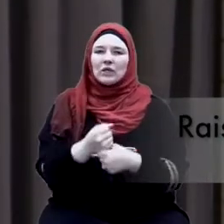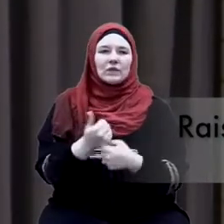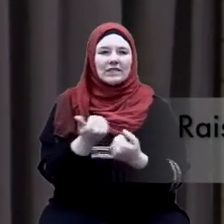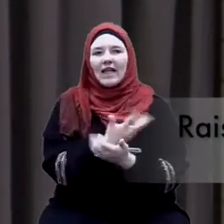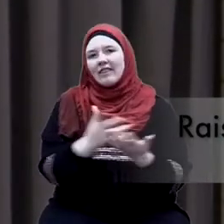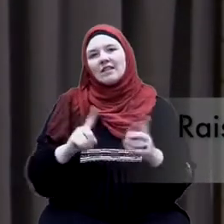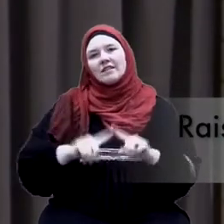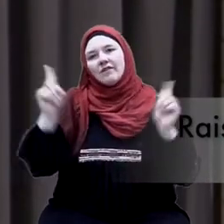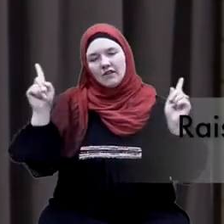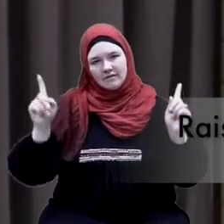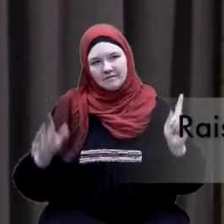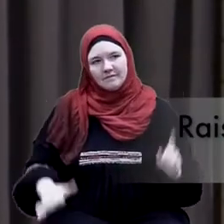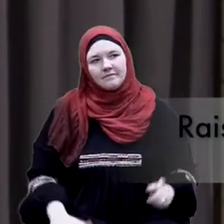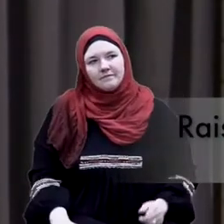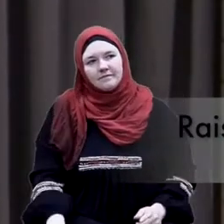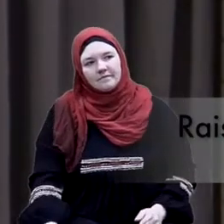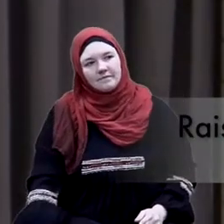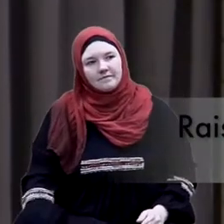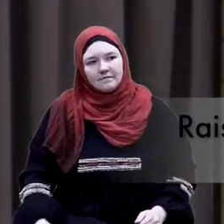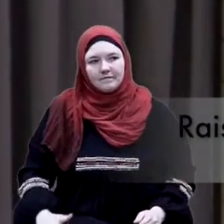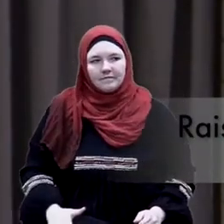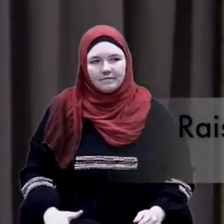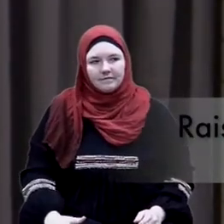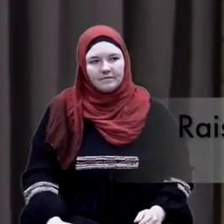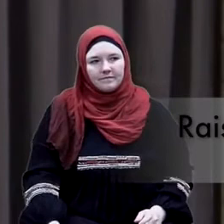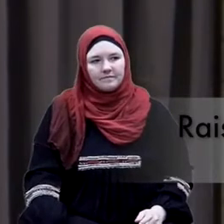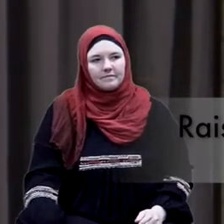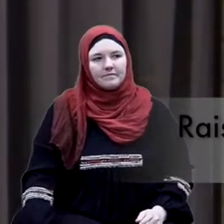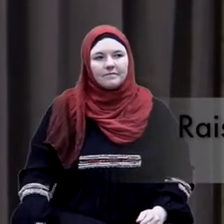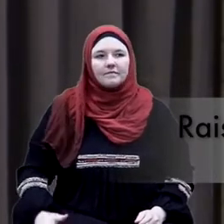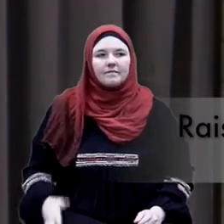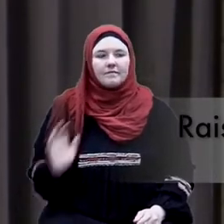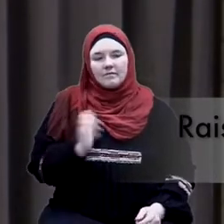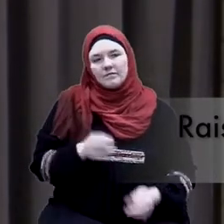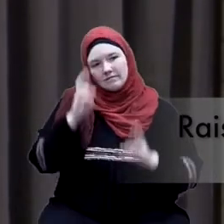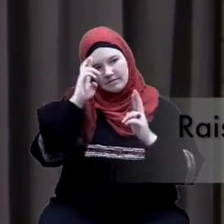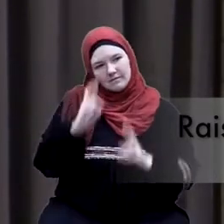anything different. Our dignity will be in the same low level.